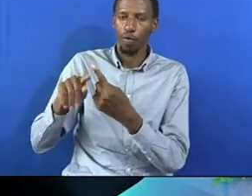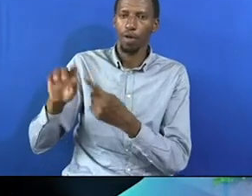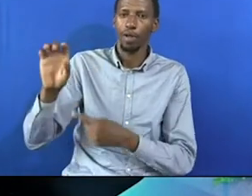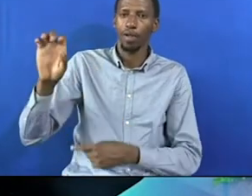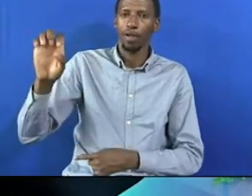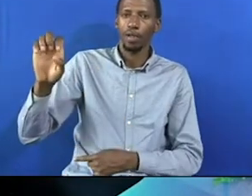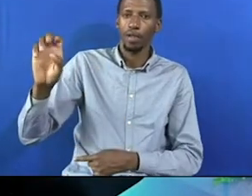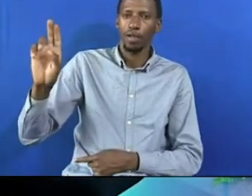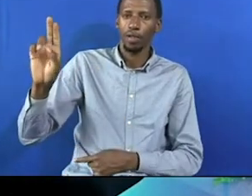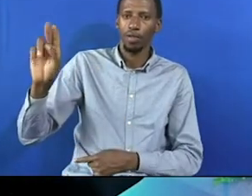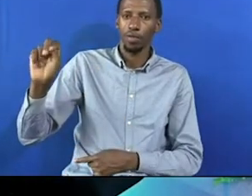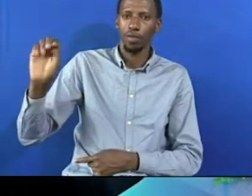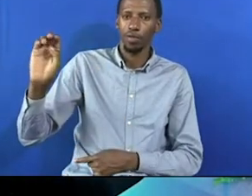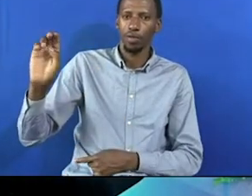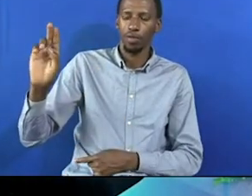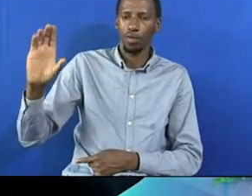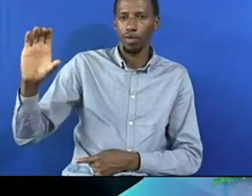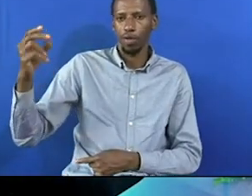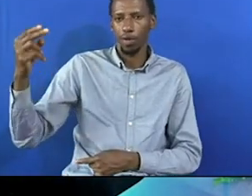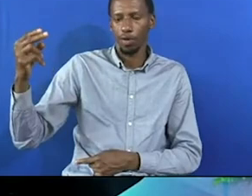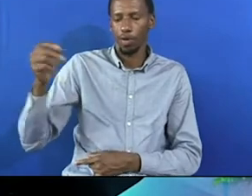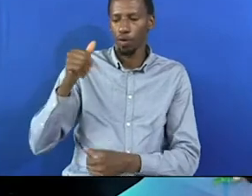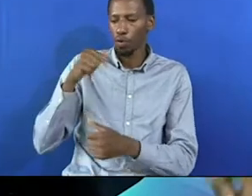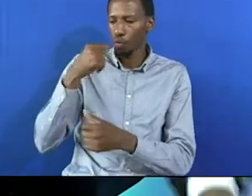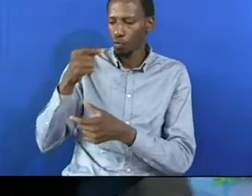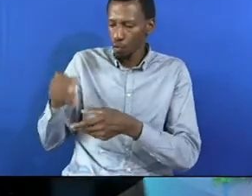who were born that way.